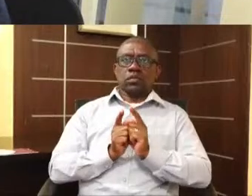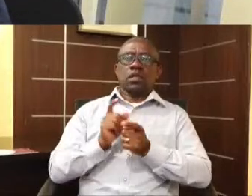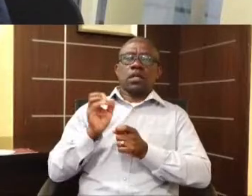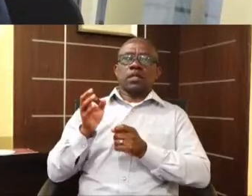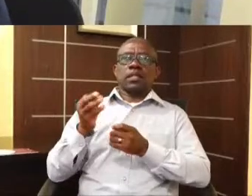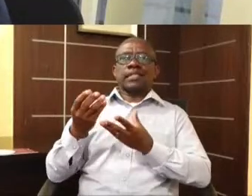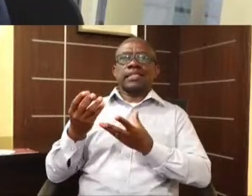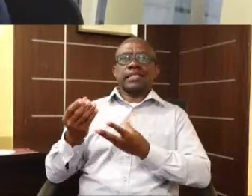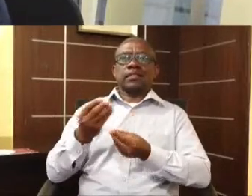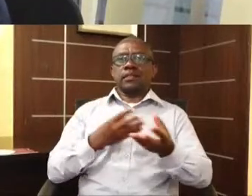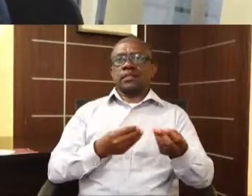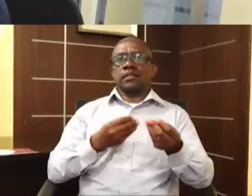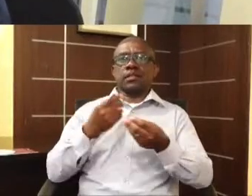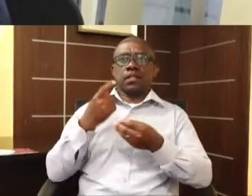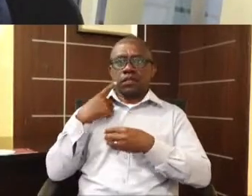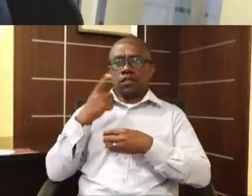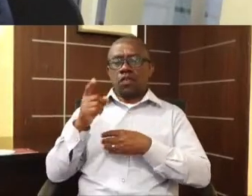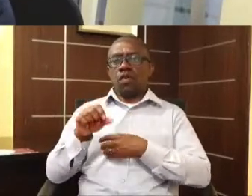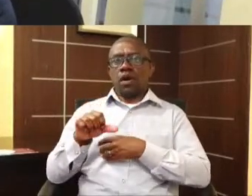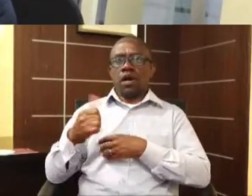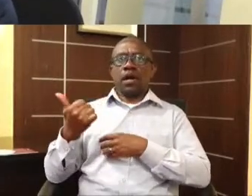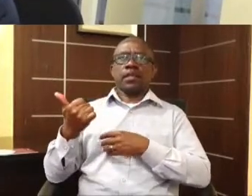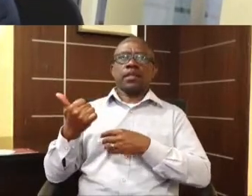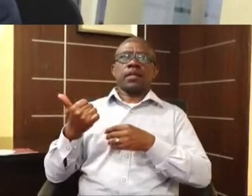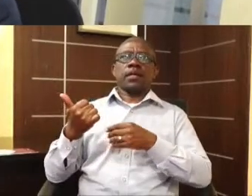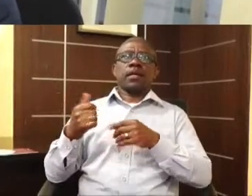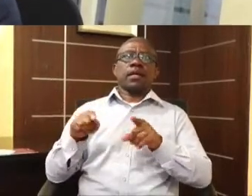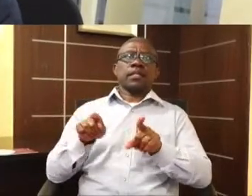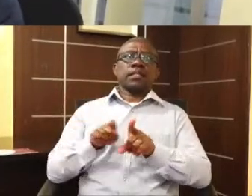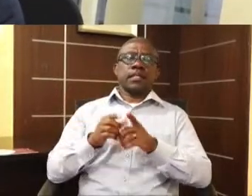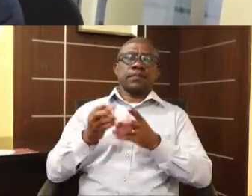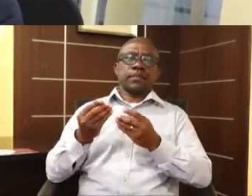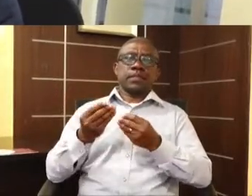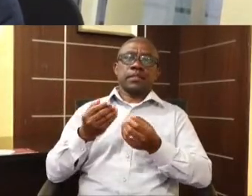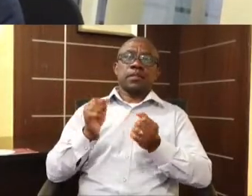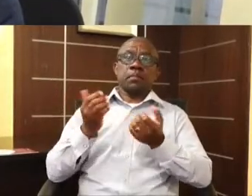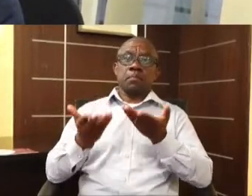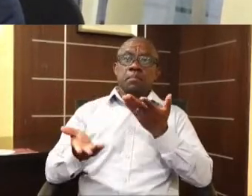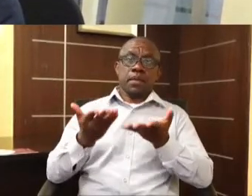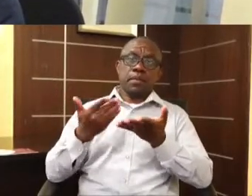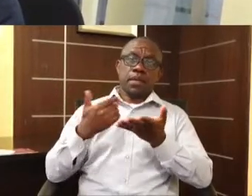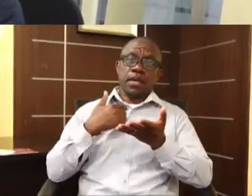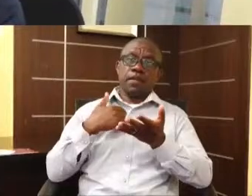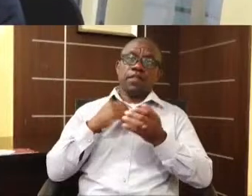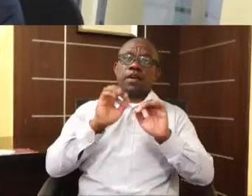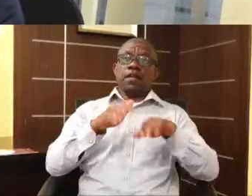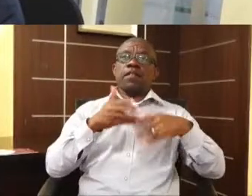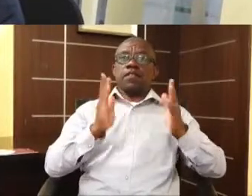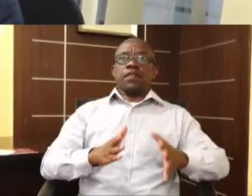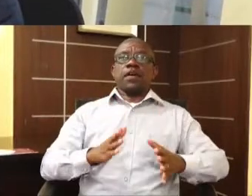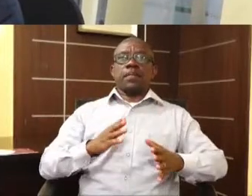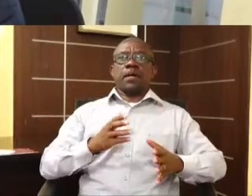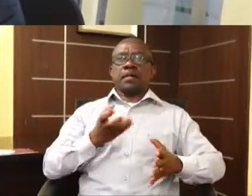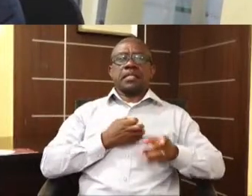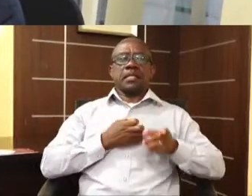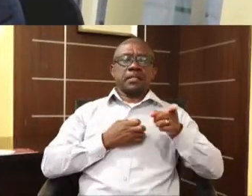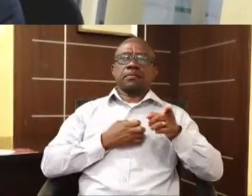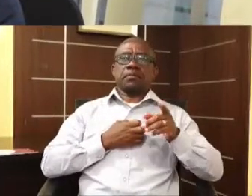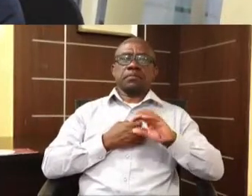that you also find the farmer that does not need everything. So they pick what they need and their system has